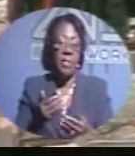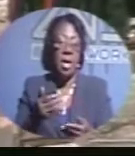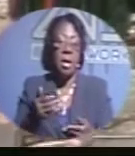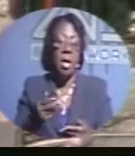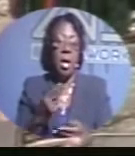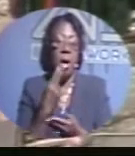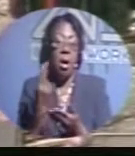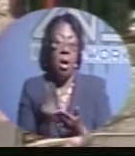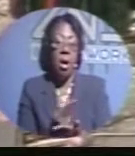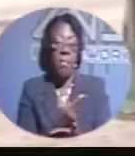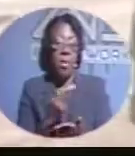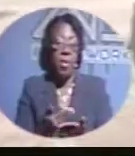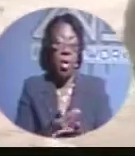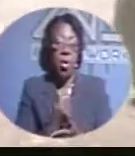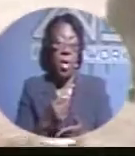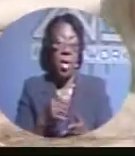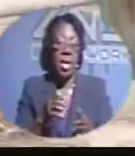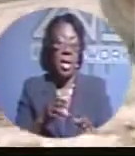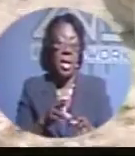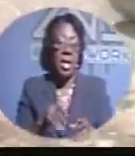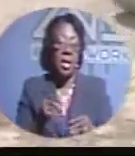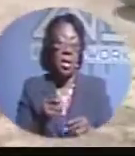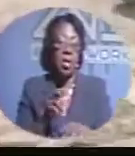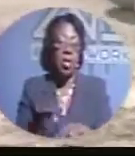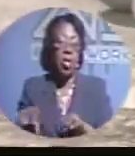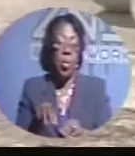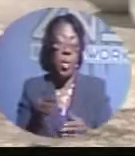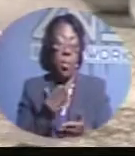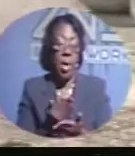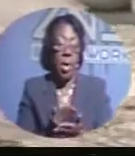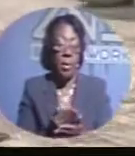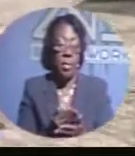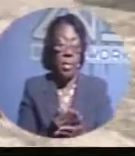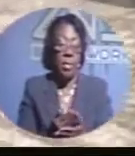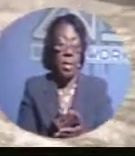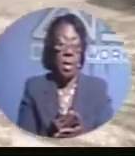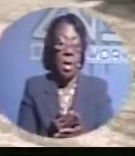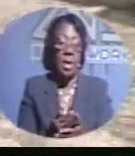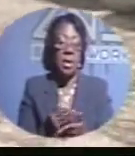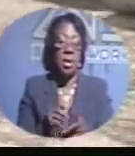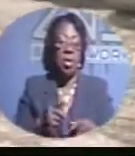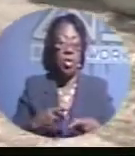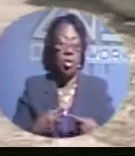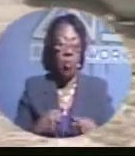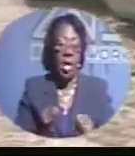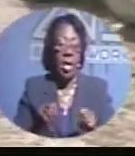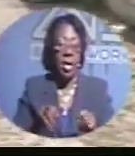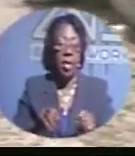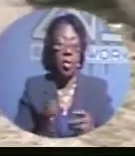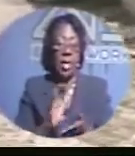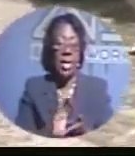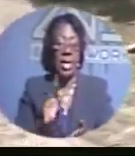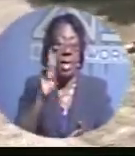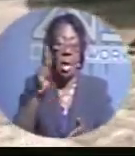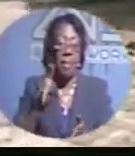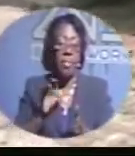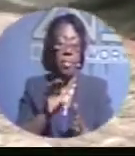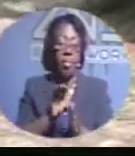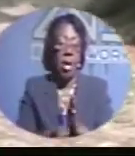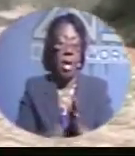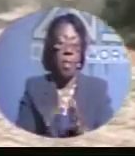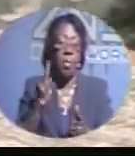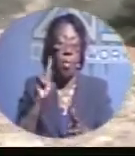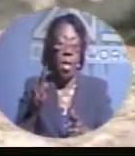is gaining ground, and she's putting the criminal element on notice as they attempt to reclaim all crime-ridden areas, one community at a time.